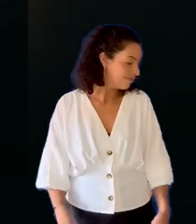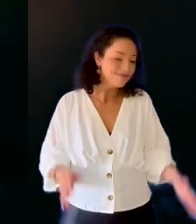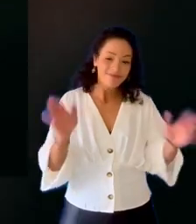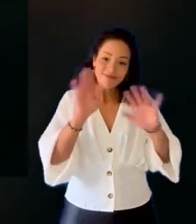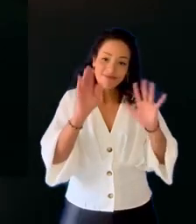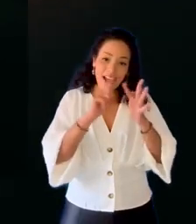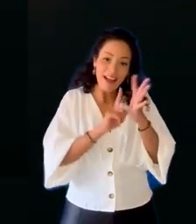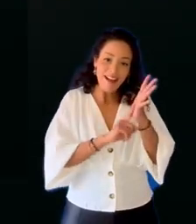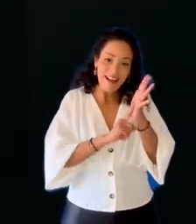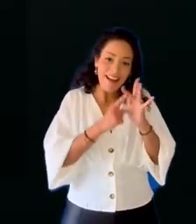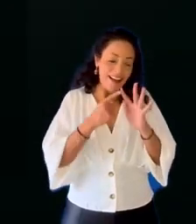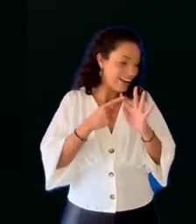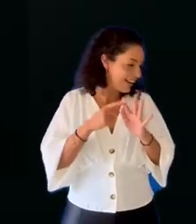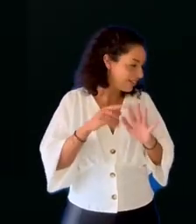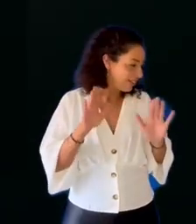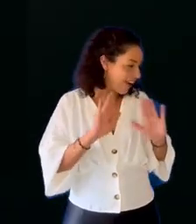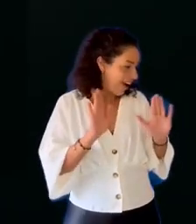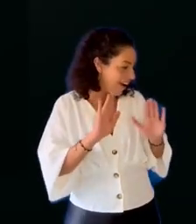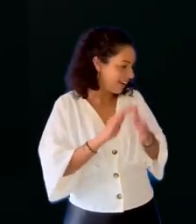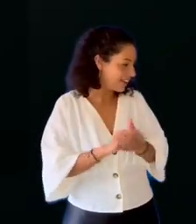Hey, Ellie. Hi.